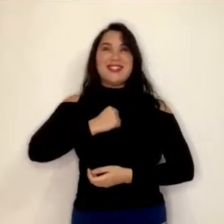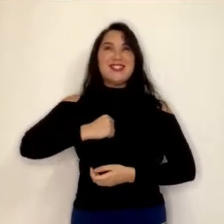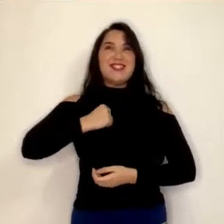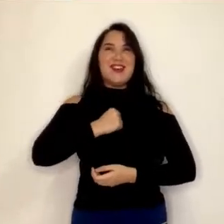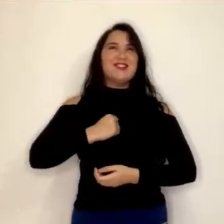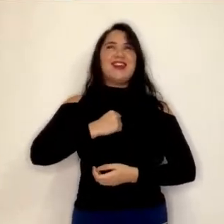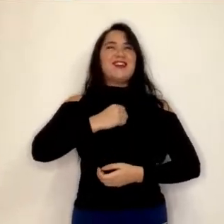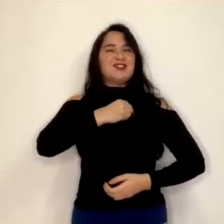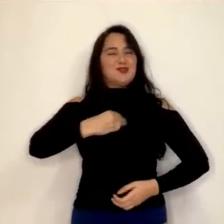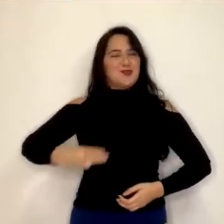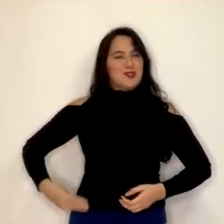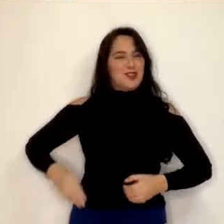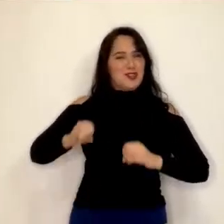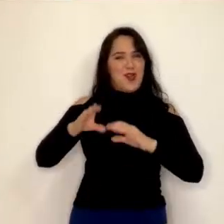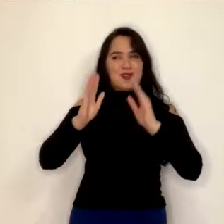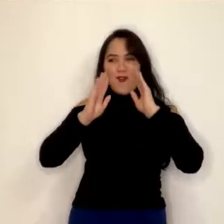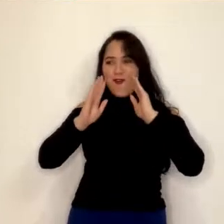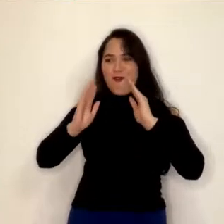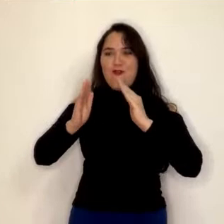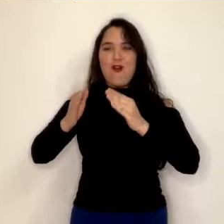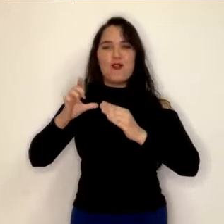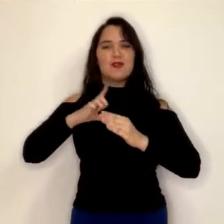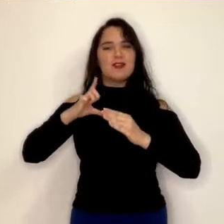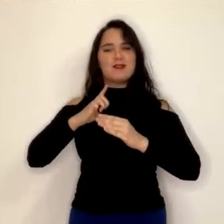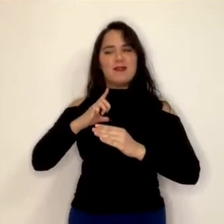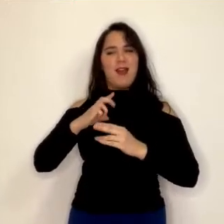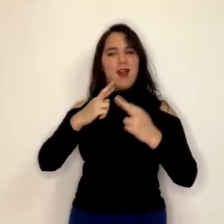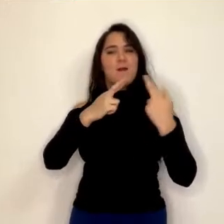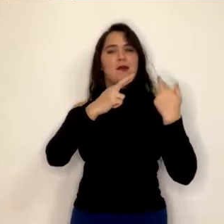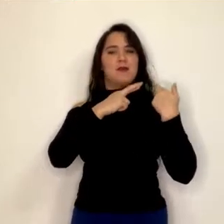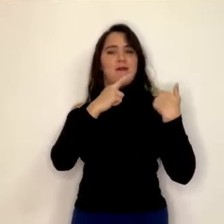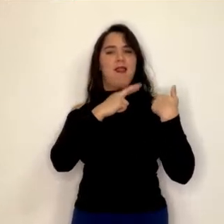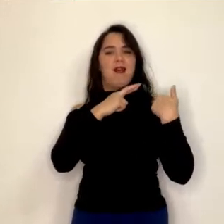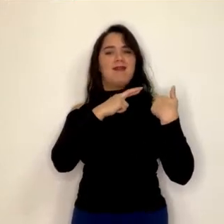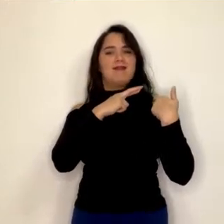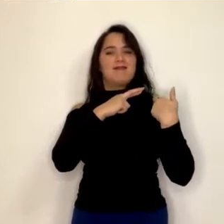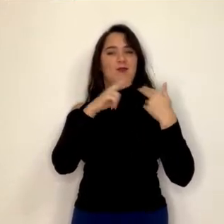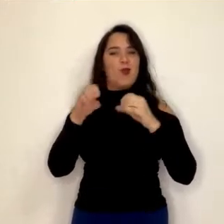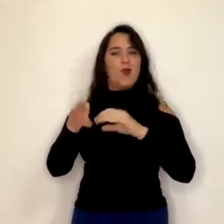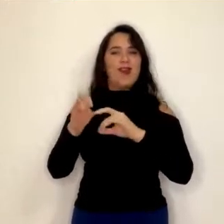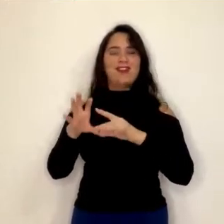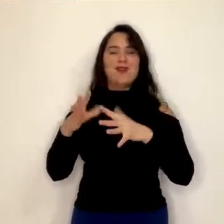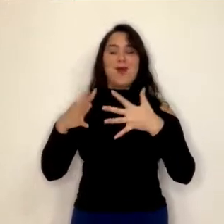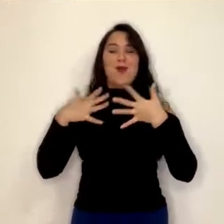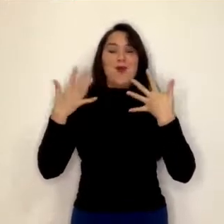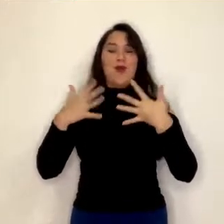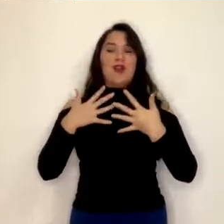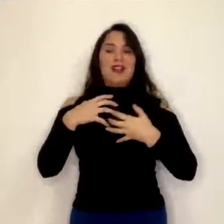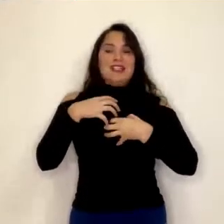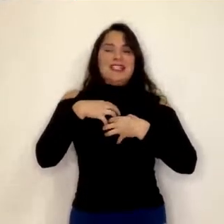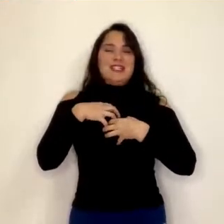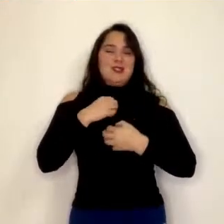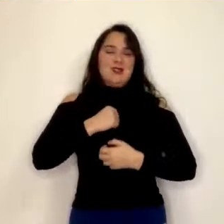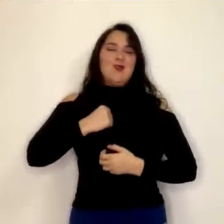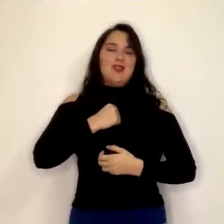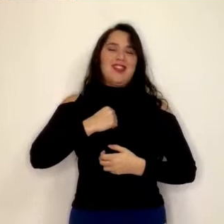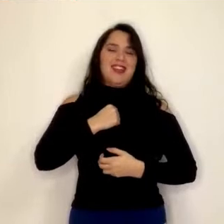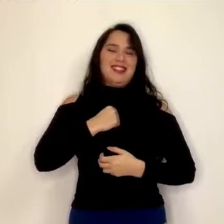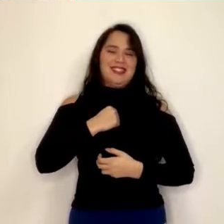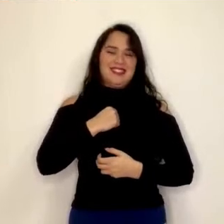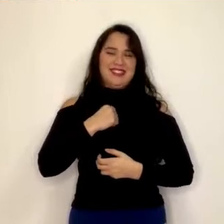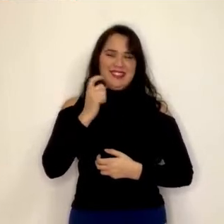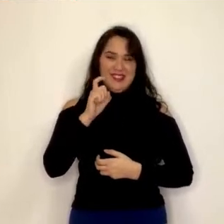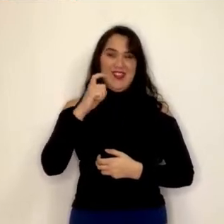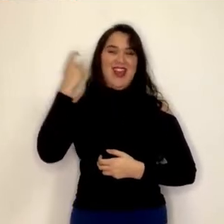end. I miss it so much to have a Ministry of Education that cared about education. Oh,